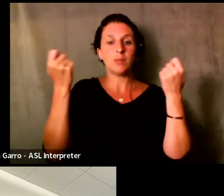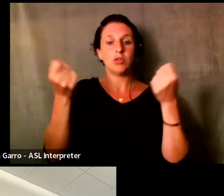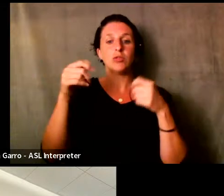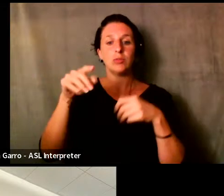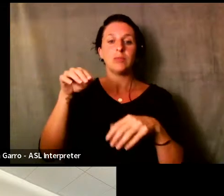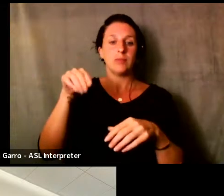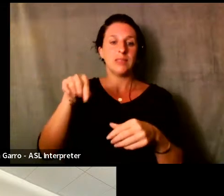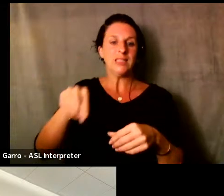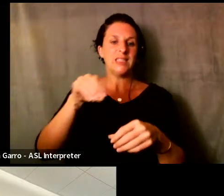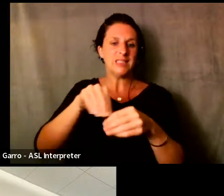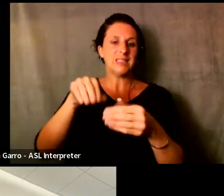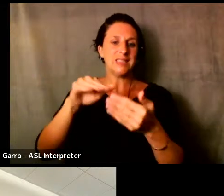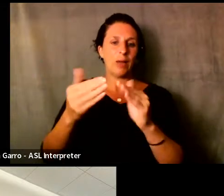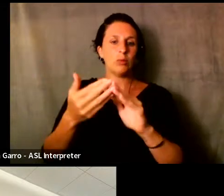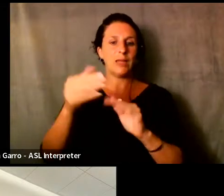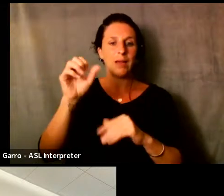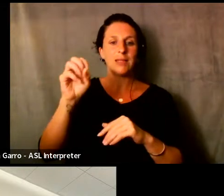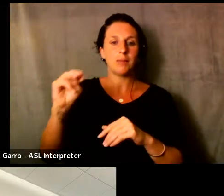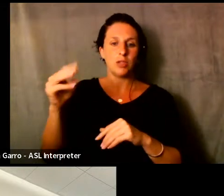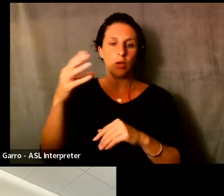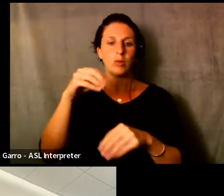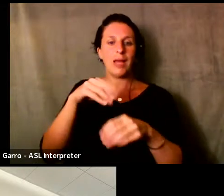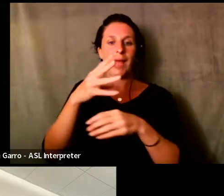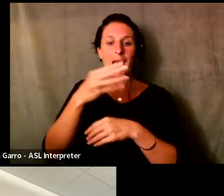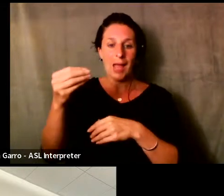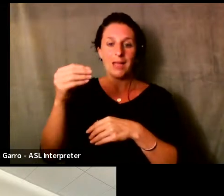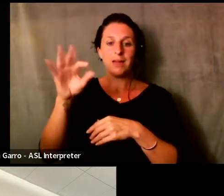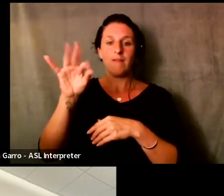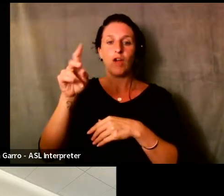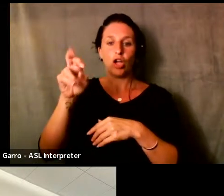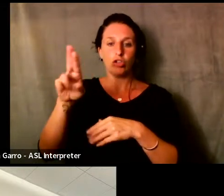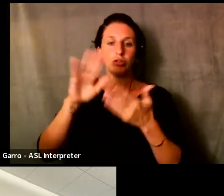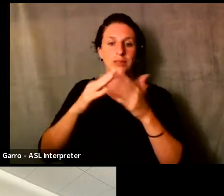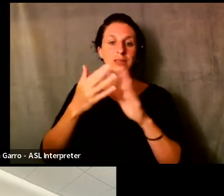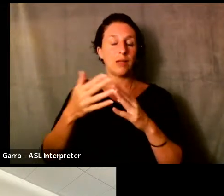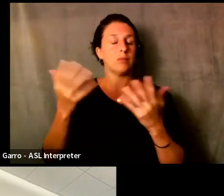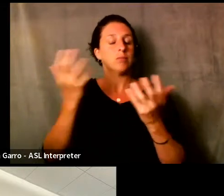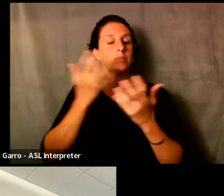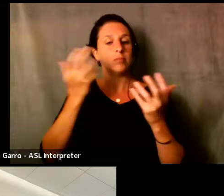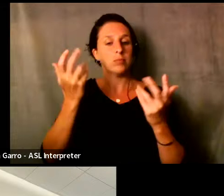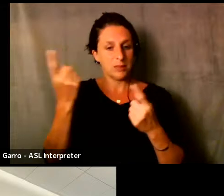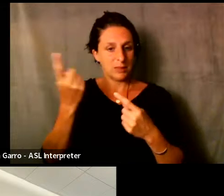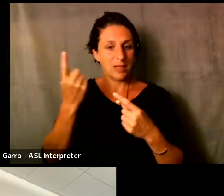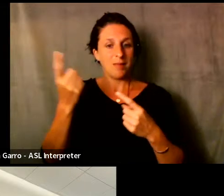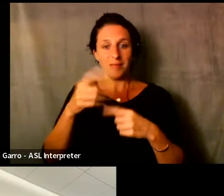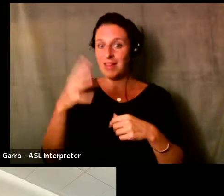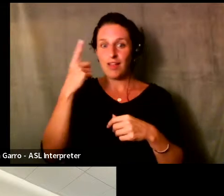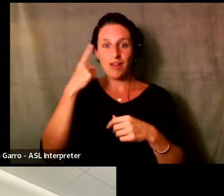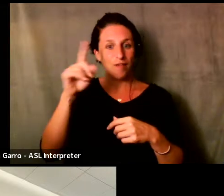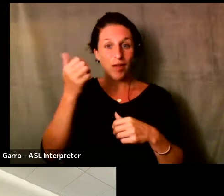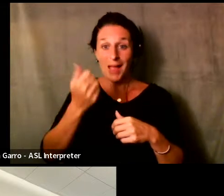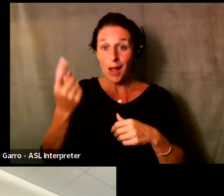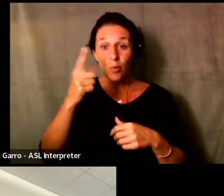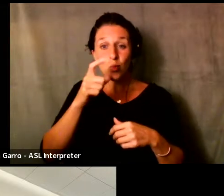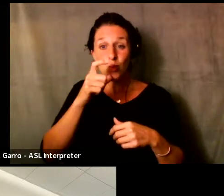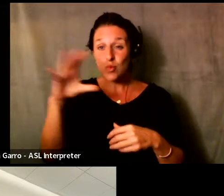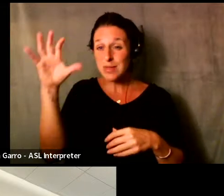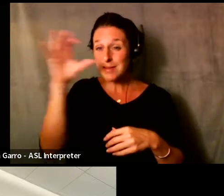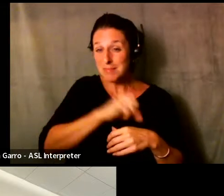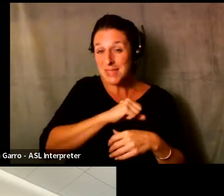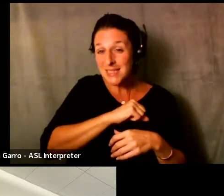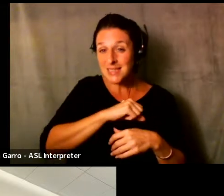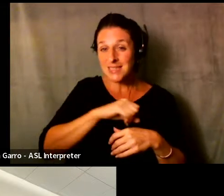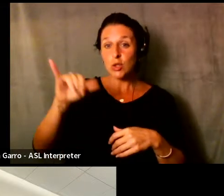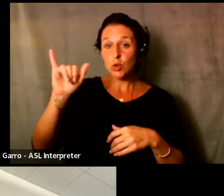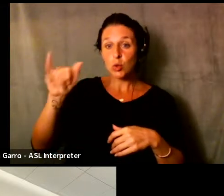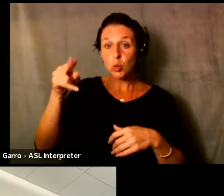Mateo and in Foster City, and they were quite something. And for anybody who somehow missed a Juneteenth, there's